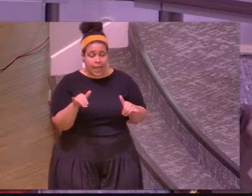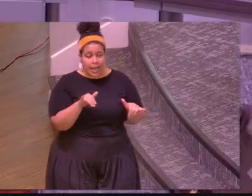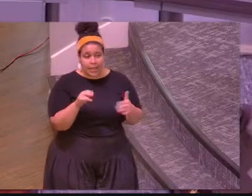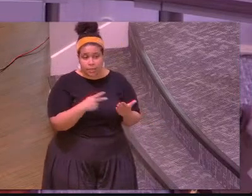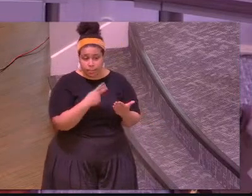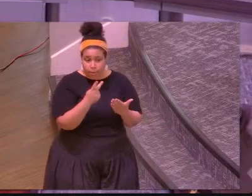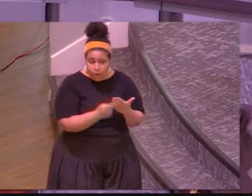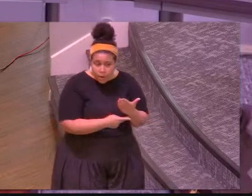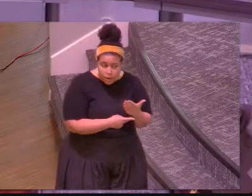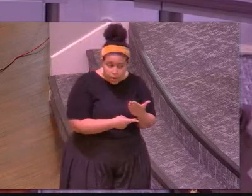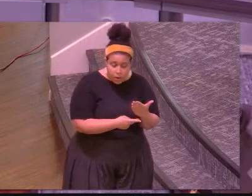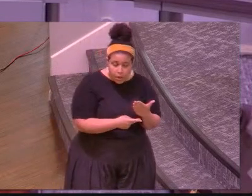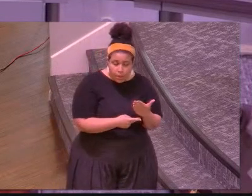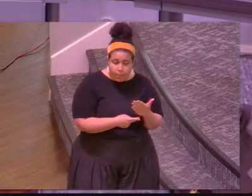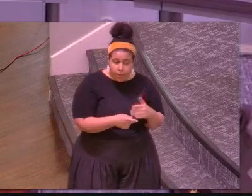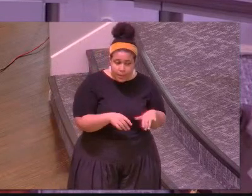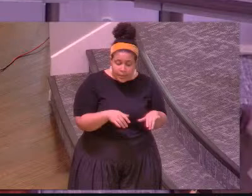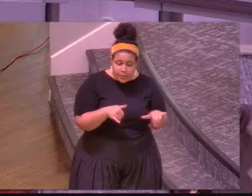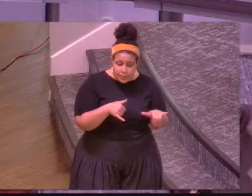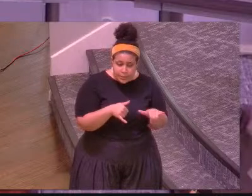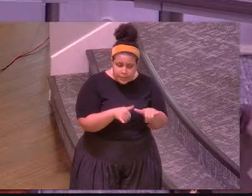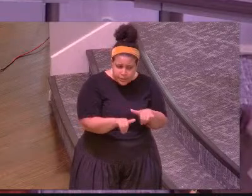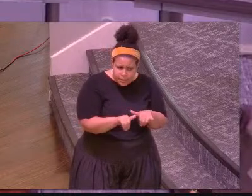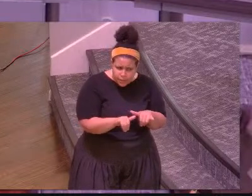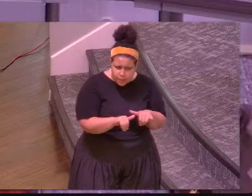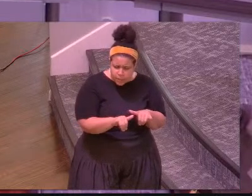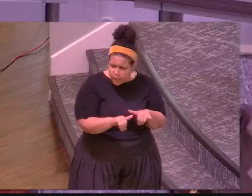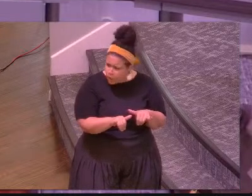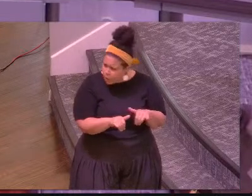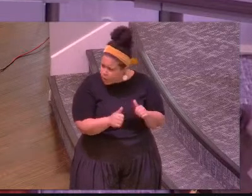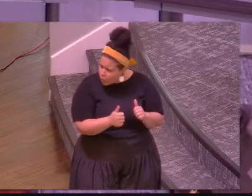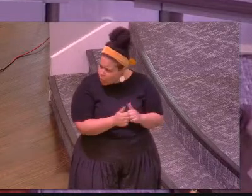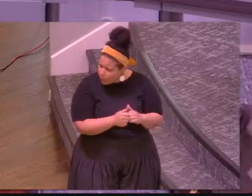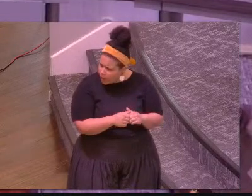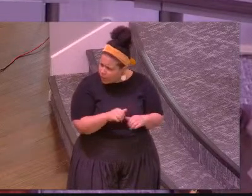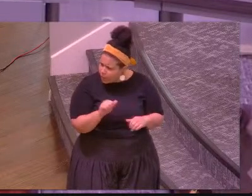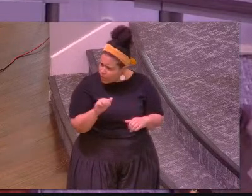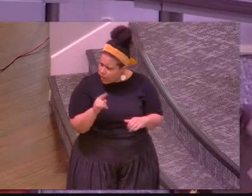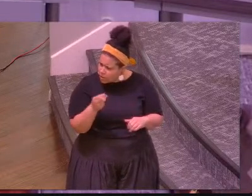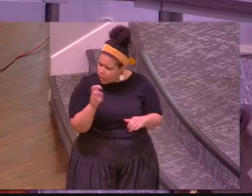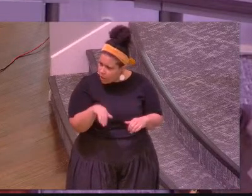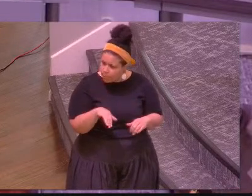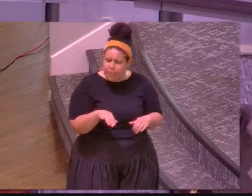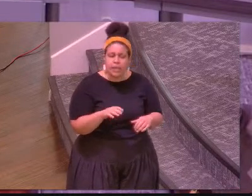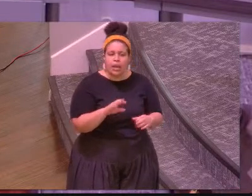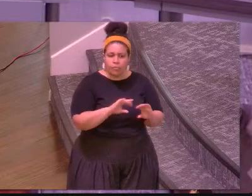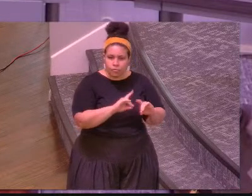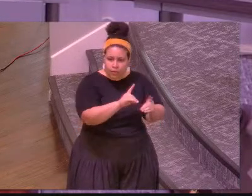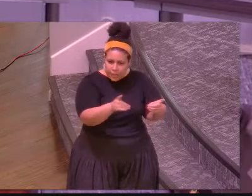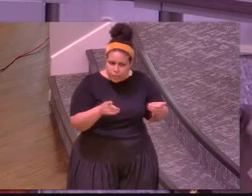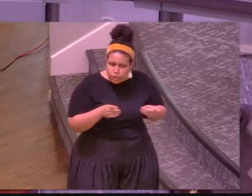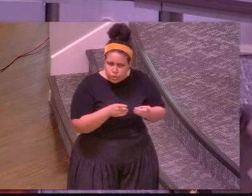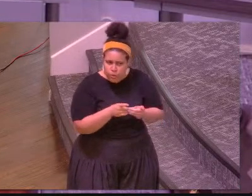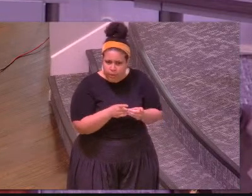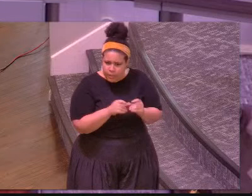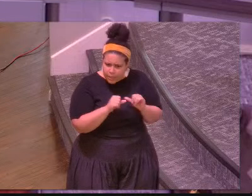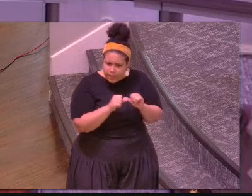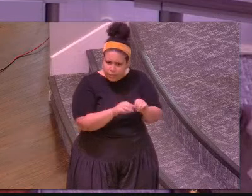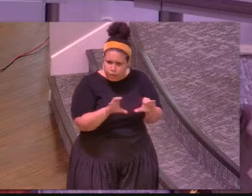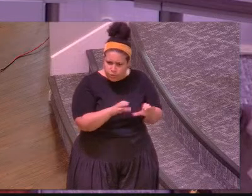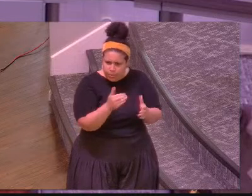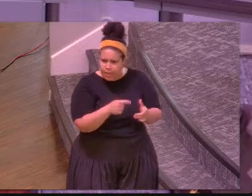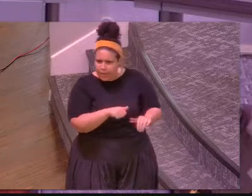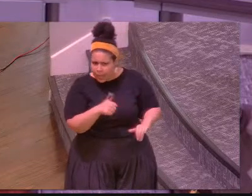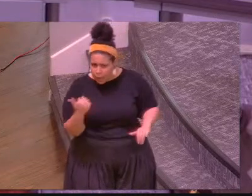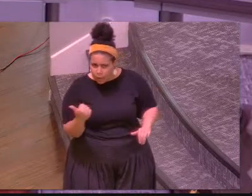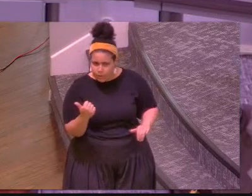still within the autonomy of the district to discontinue that, to turn it into something else, or just, again, how do we work together